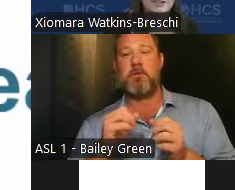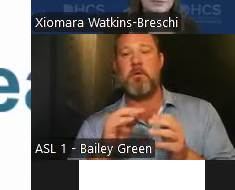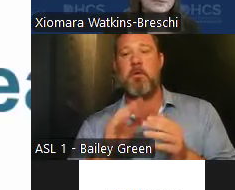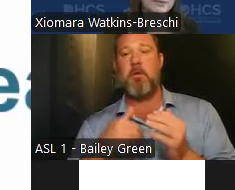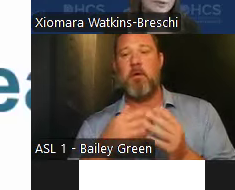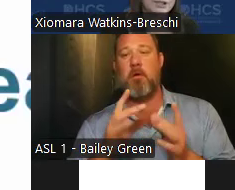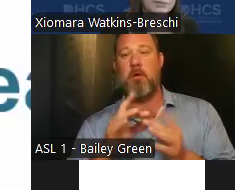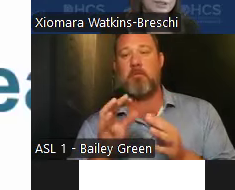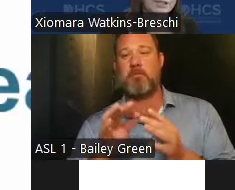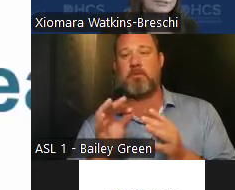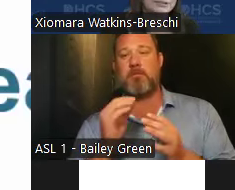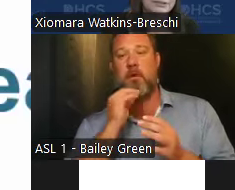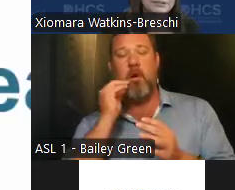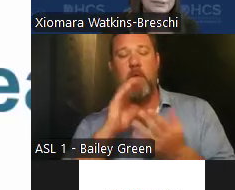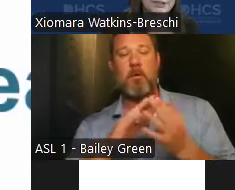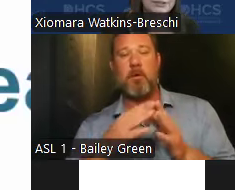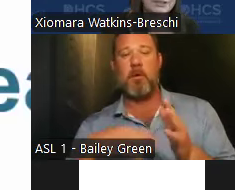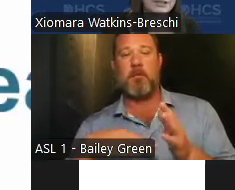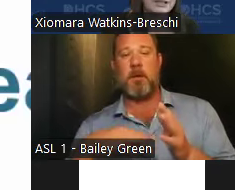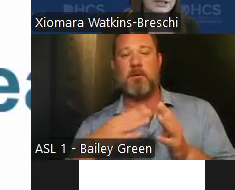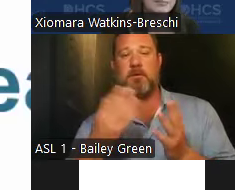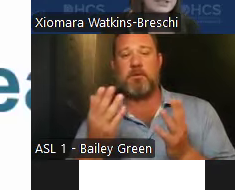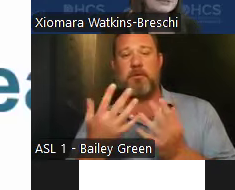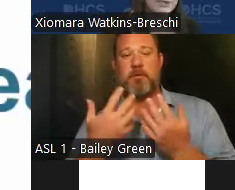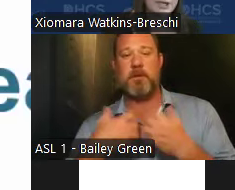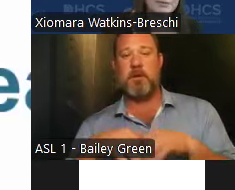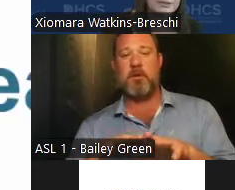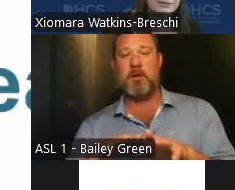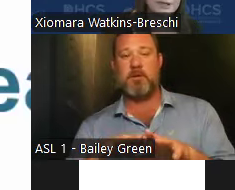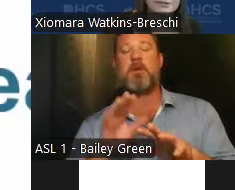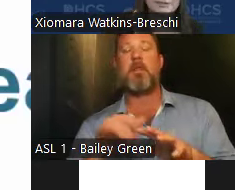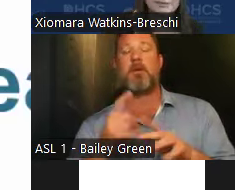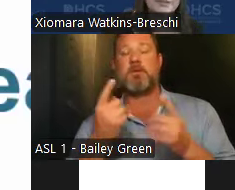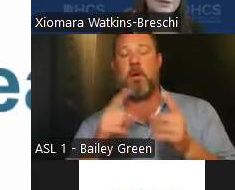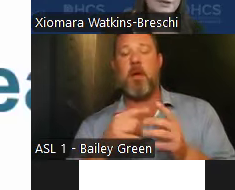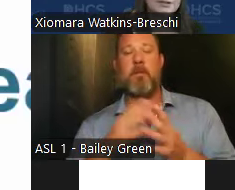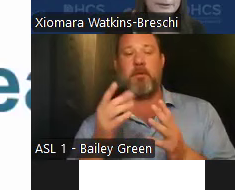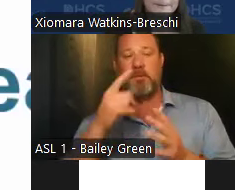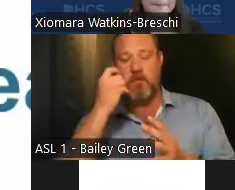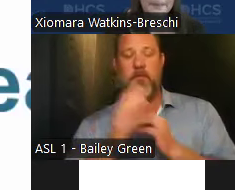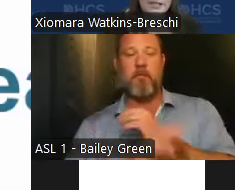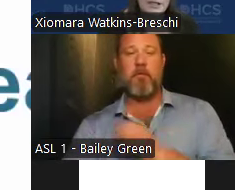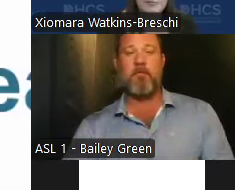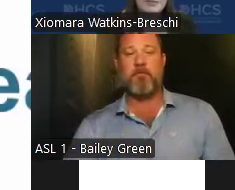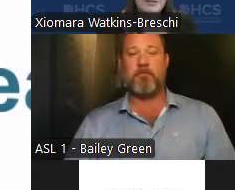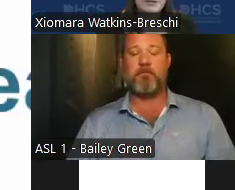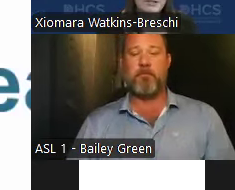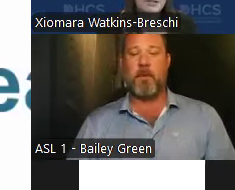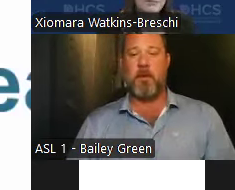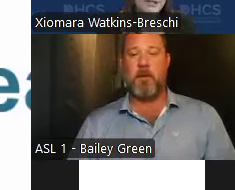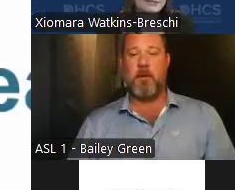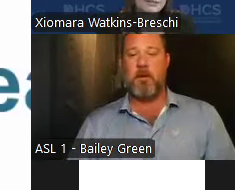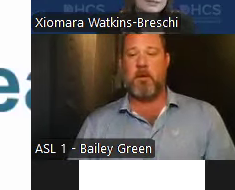that are available for home and community-based services integration. And this will be happening throughout the summer and the fall. The home